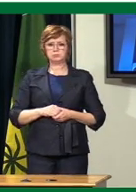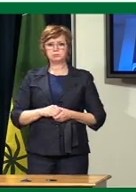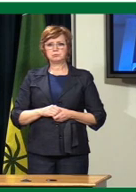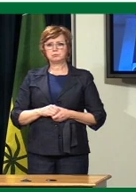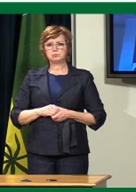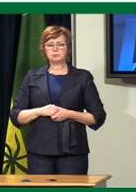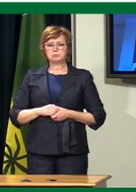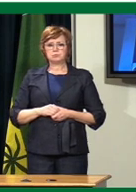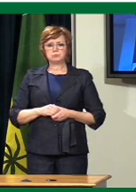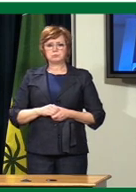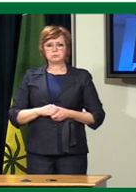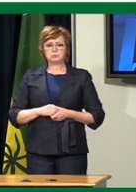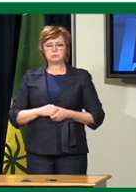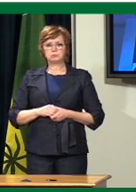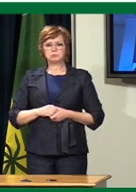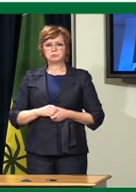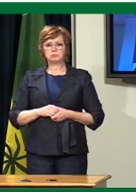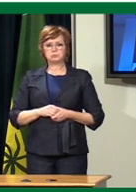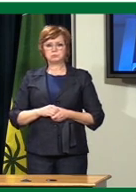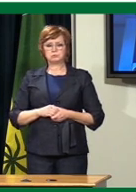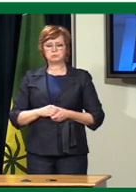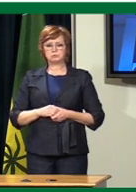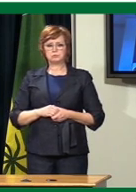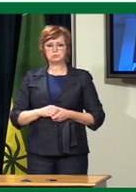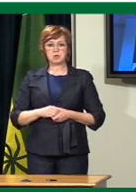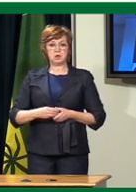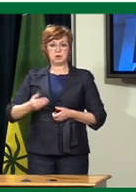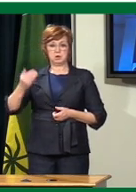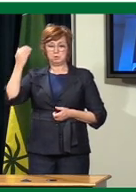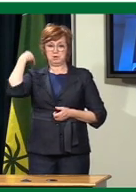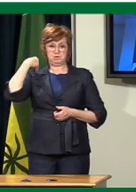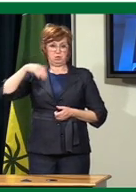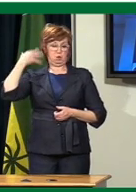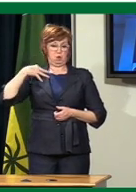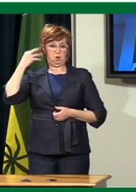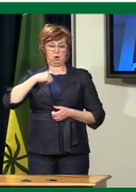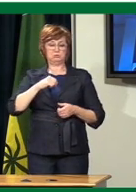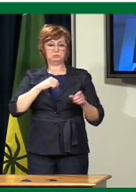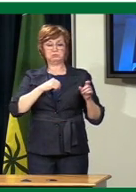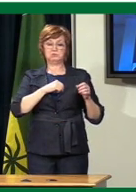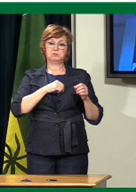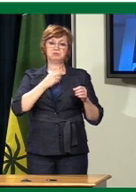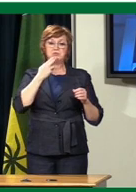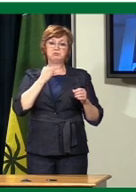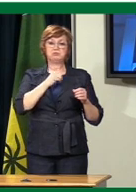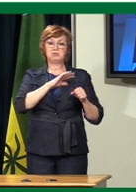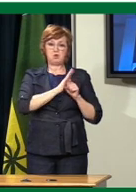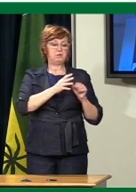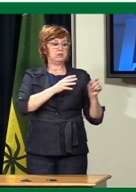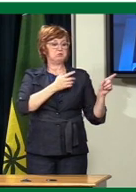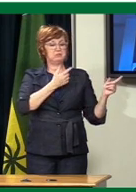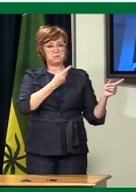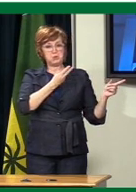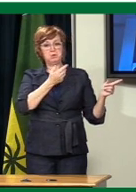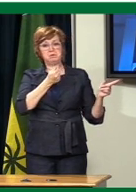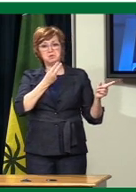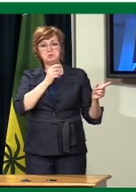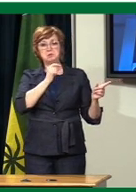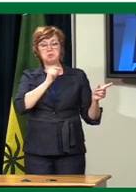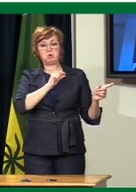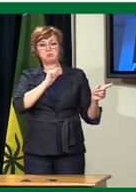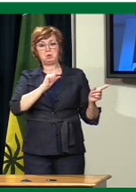cases in a different way than we did before. That we're seeing large scale community-based transmission, and